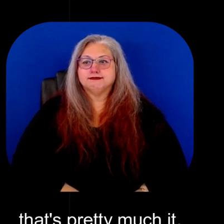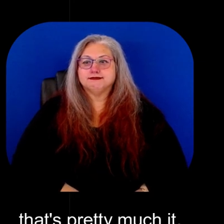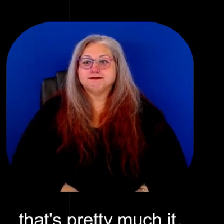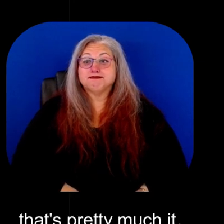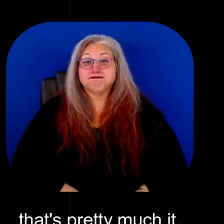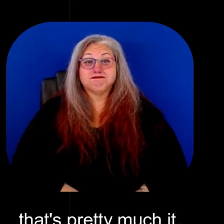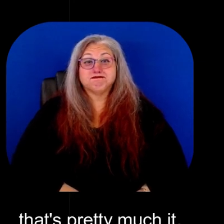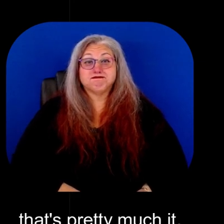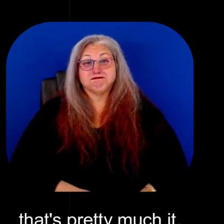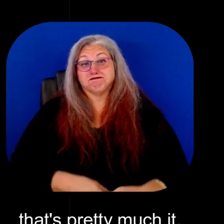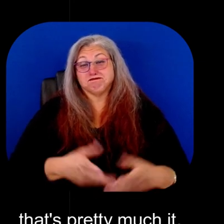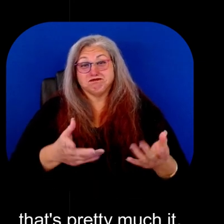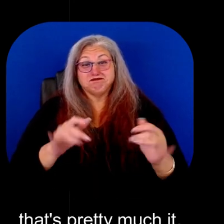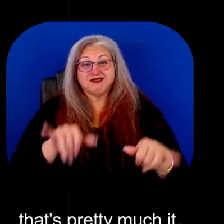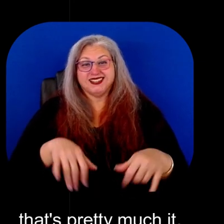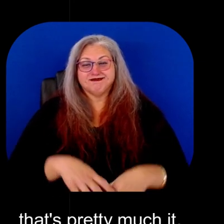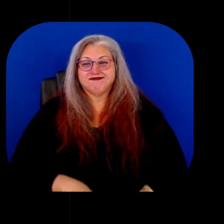that's pretty much it.